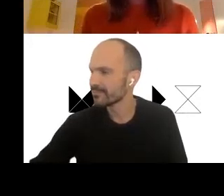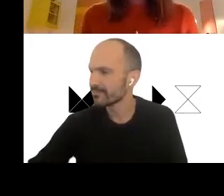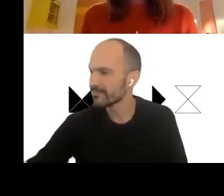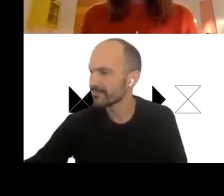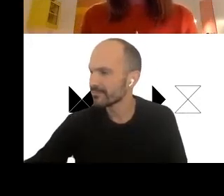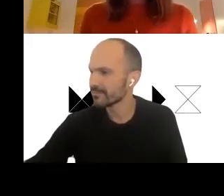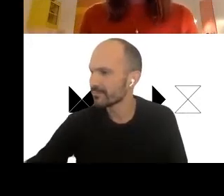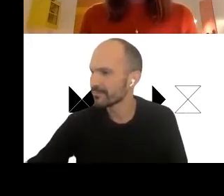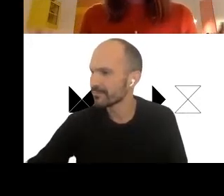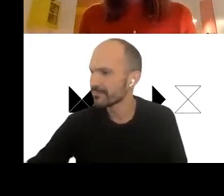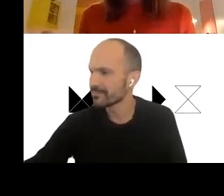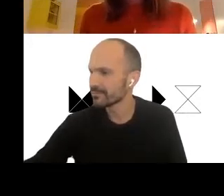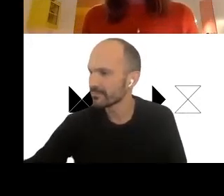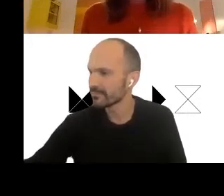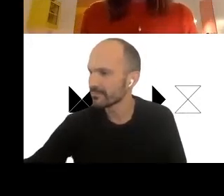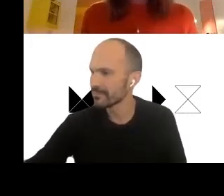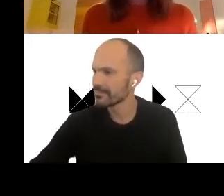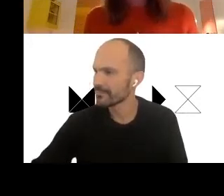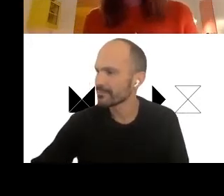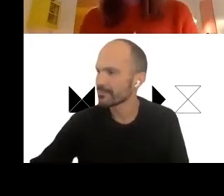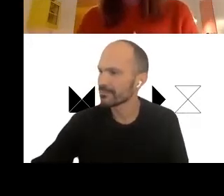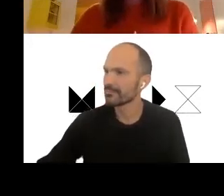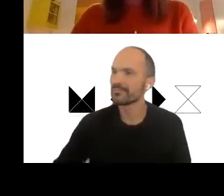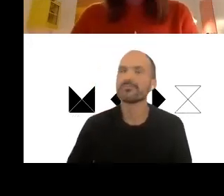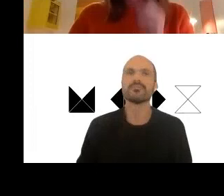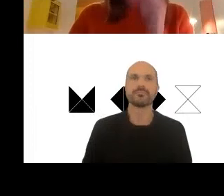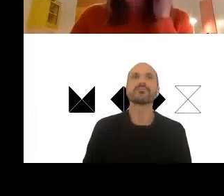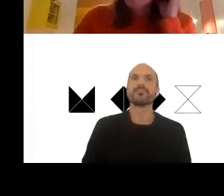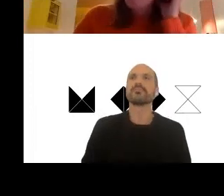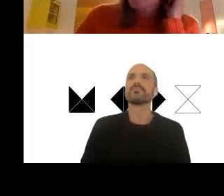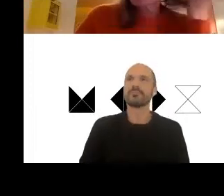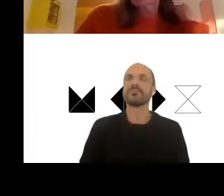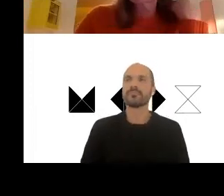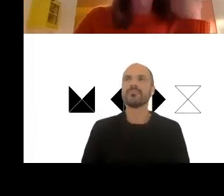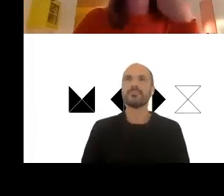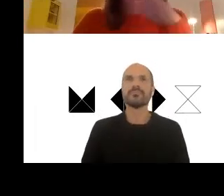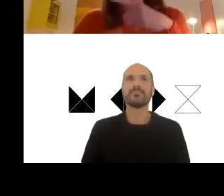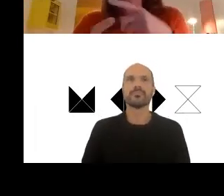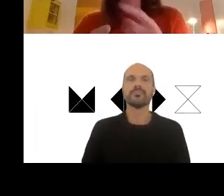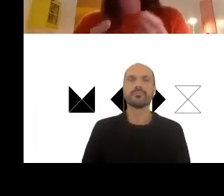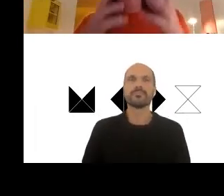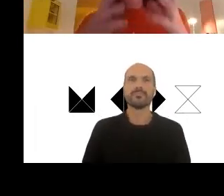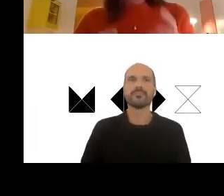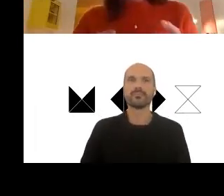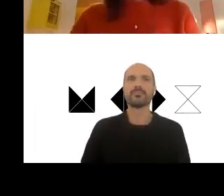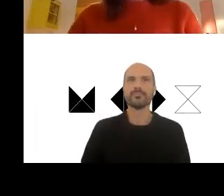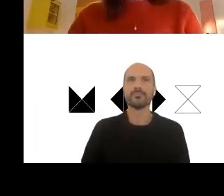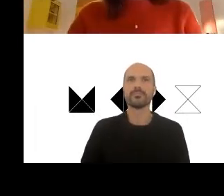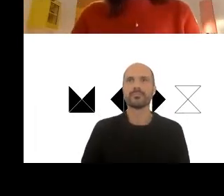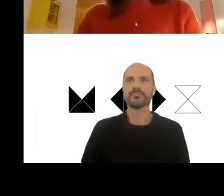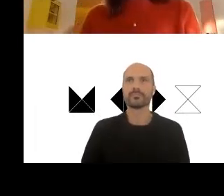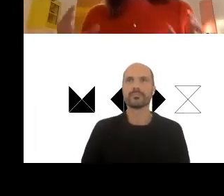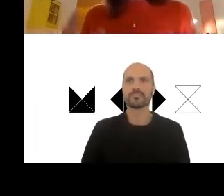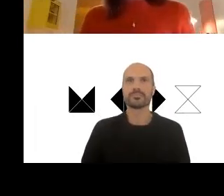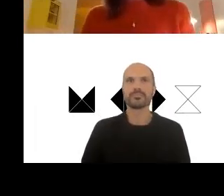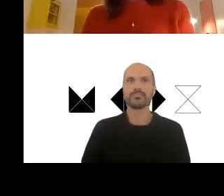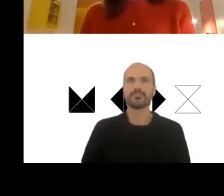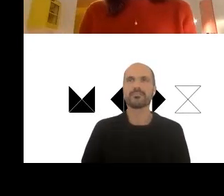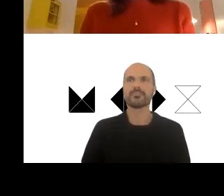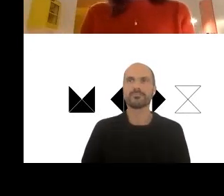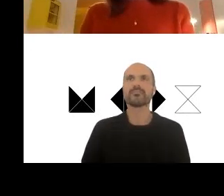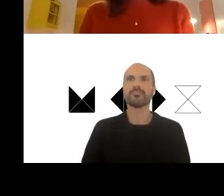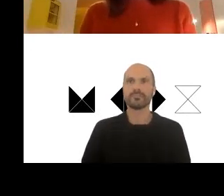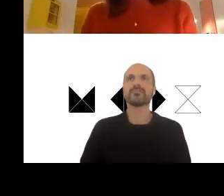they will start letting it out slowly again. So what we need to do is also to use